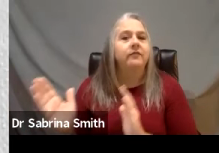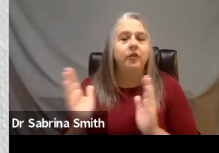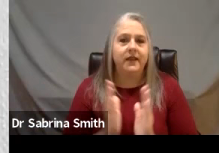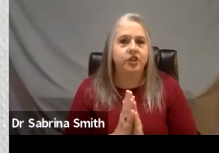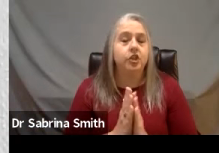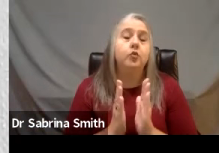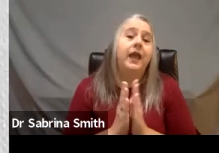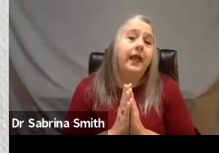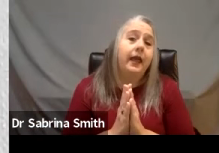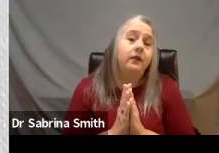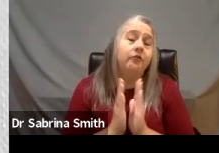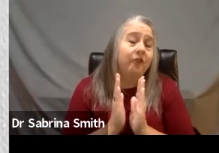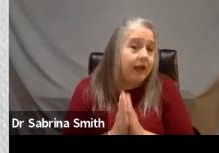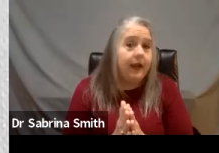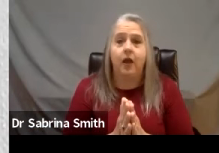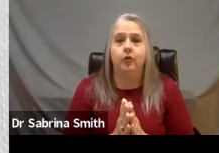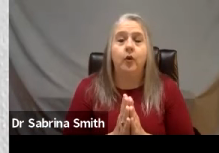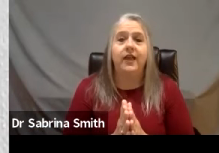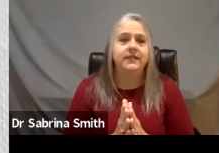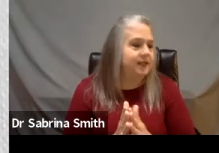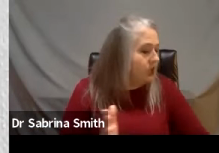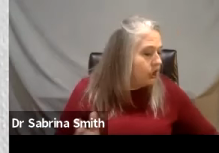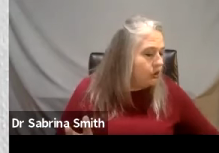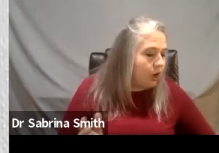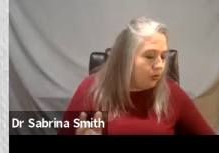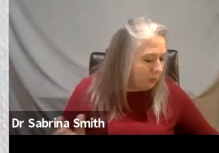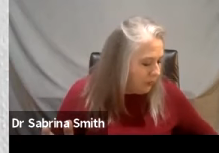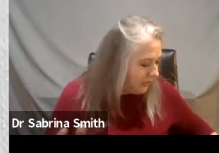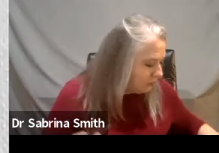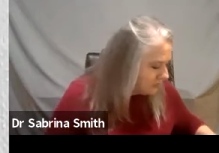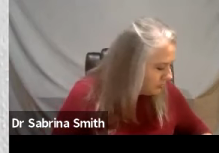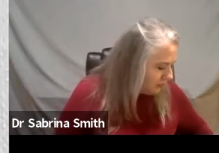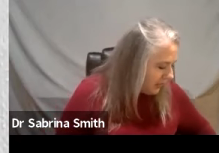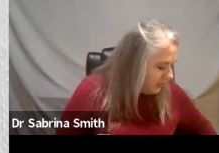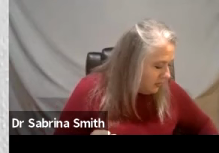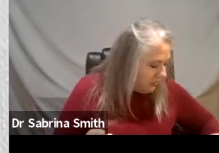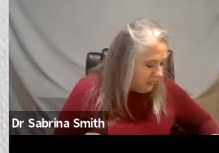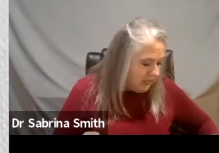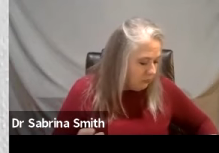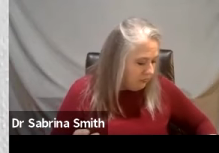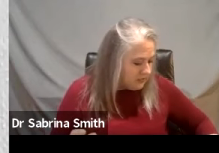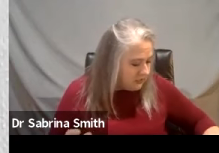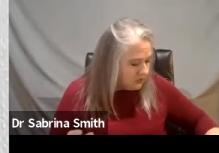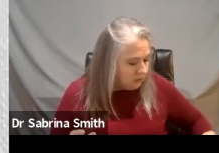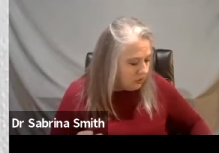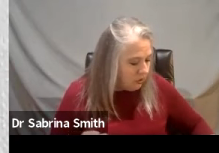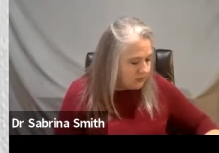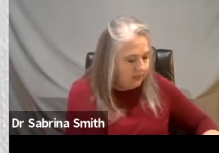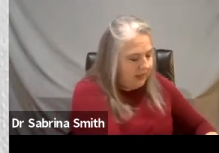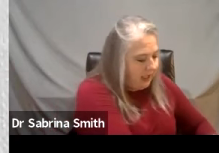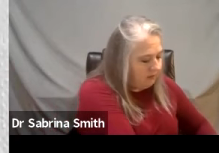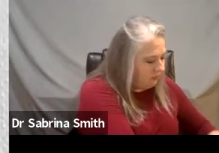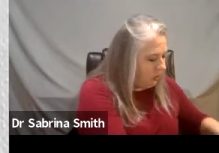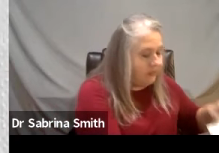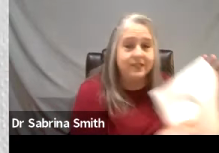whatever information you can find out on that test. You know that when we get our results back, that they send us our results and